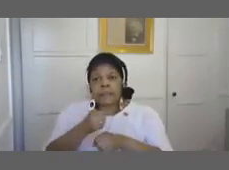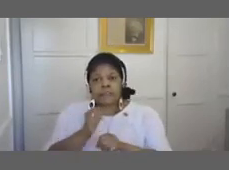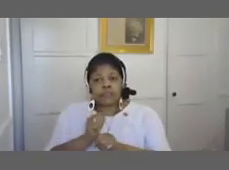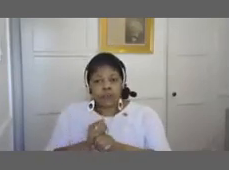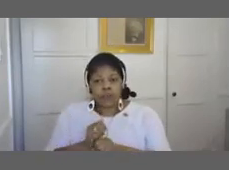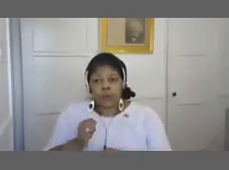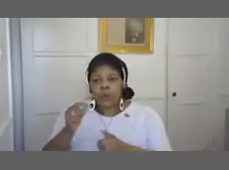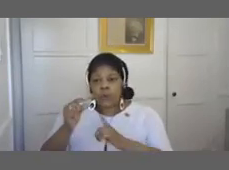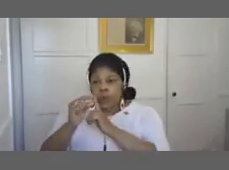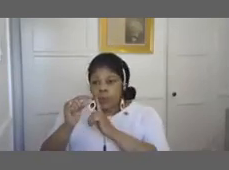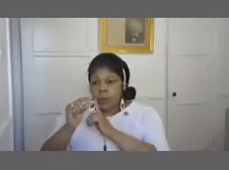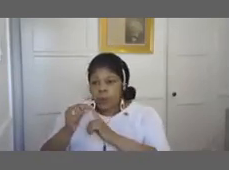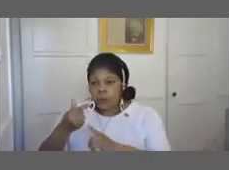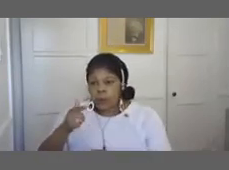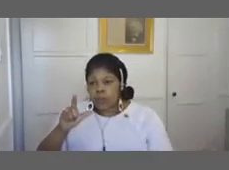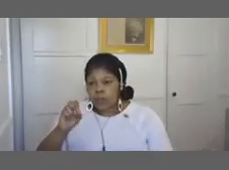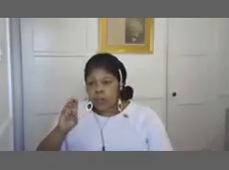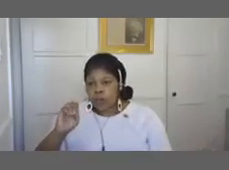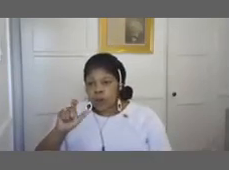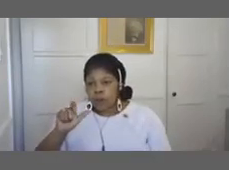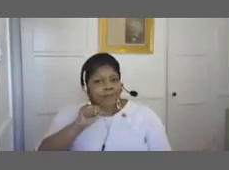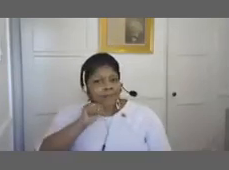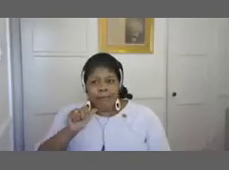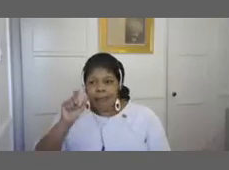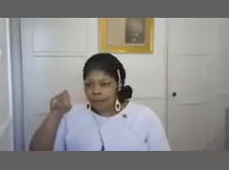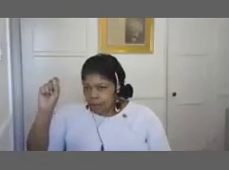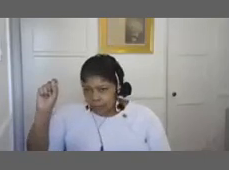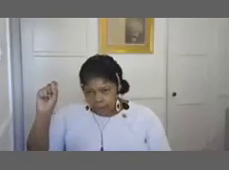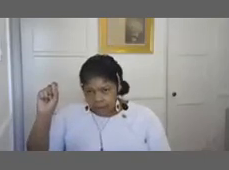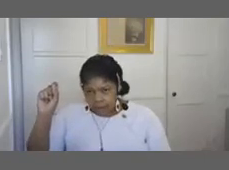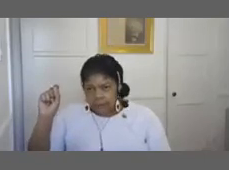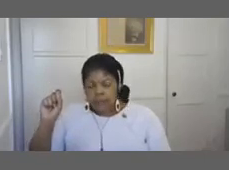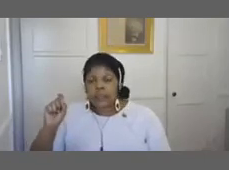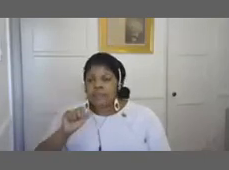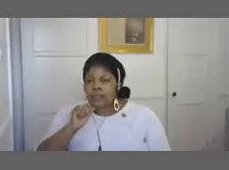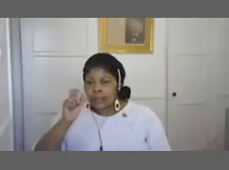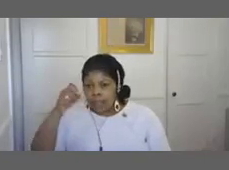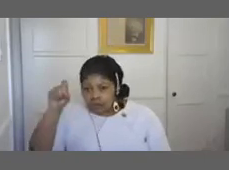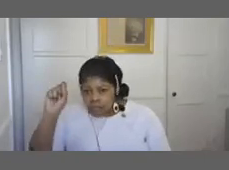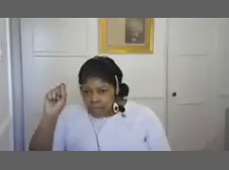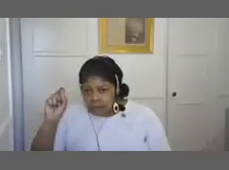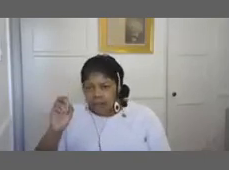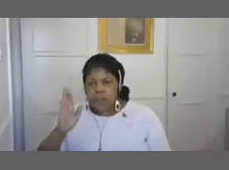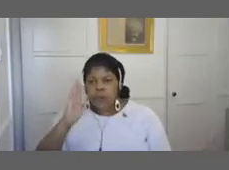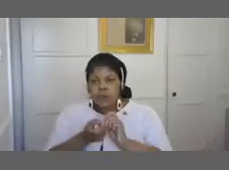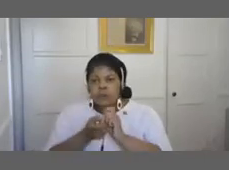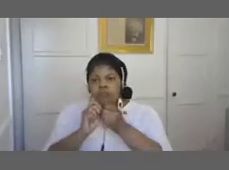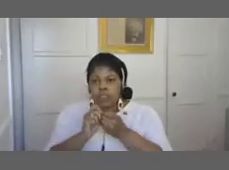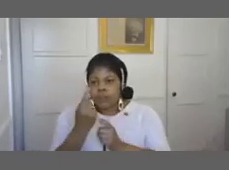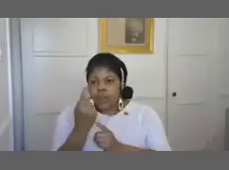And then when you edit colors, it will only change them individually. So right now I automatically edited, you